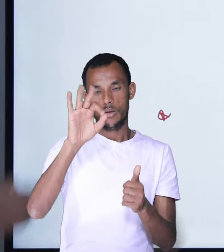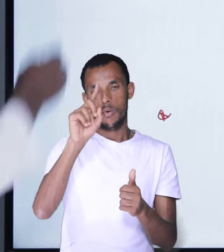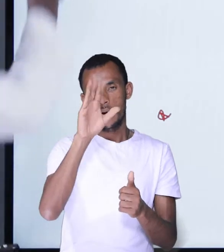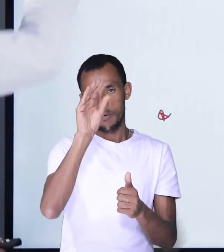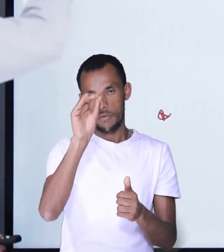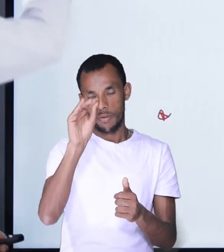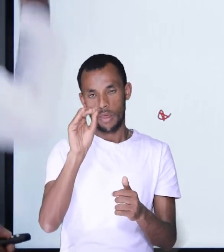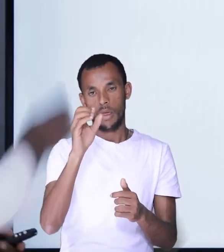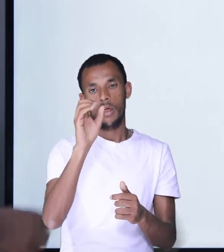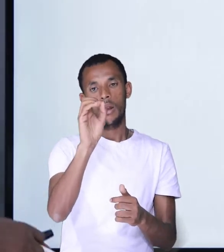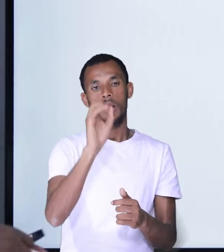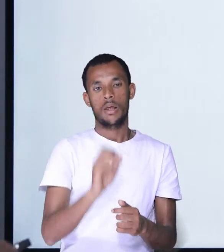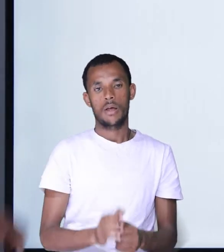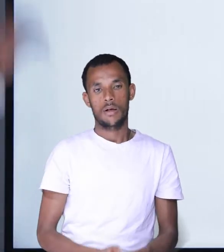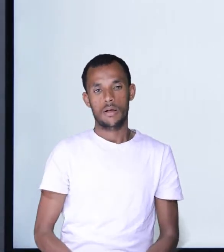150 degree.